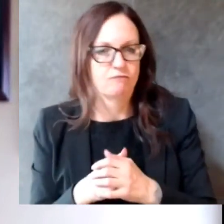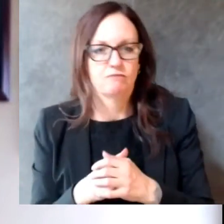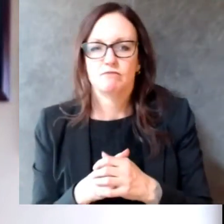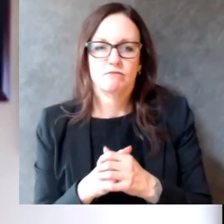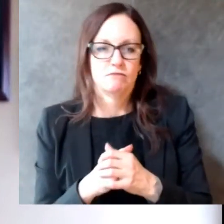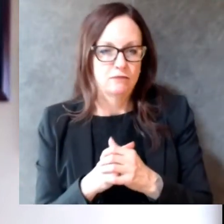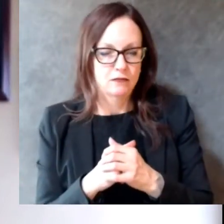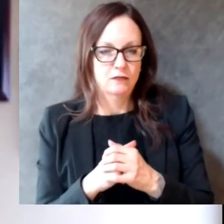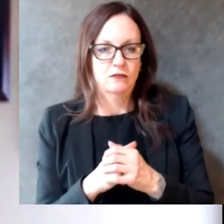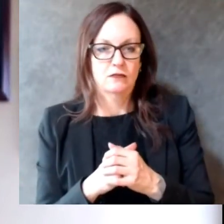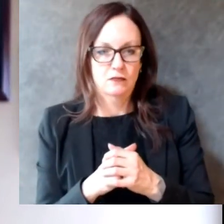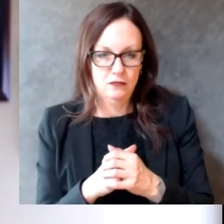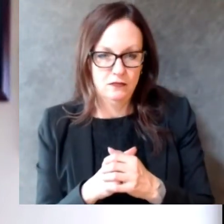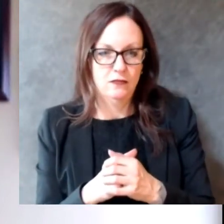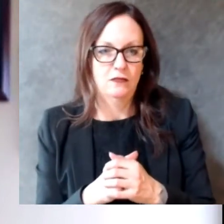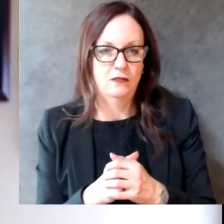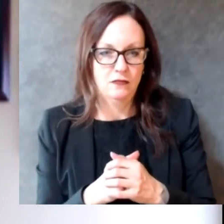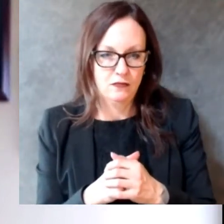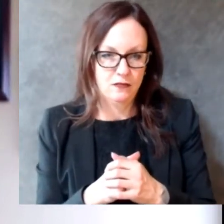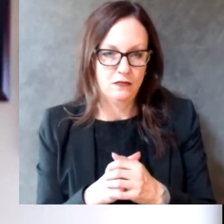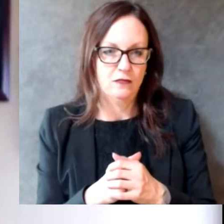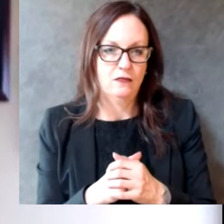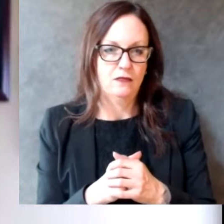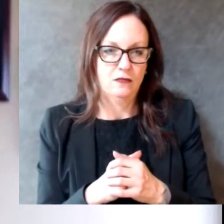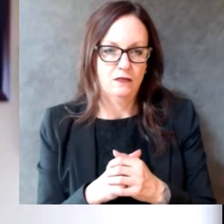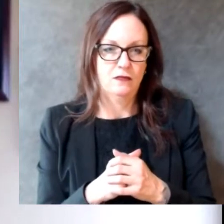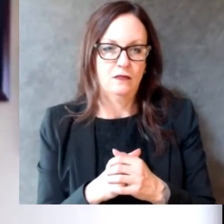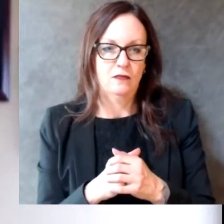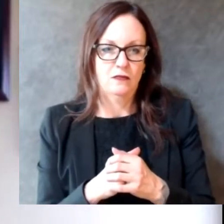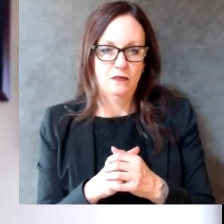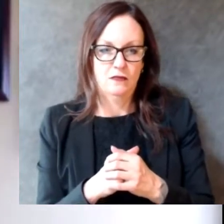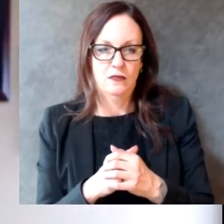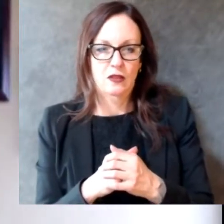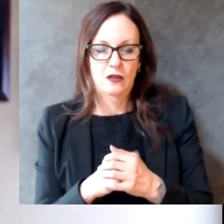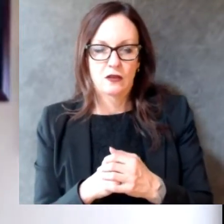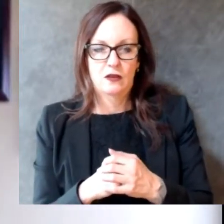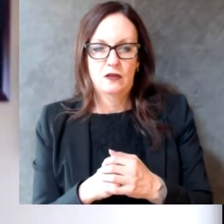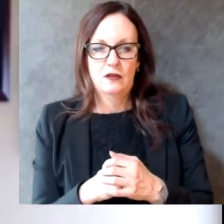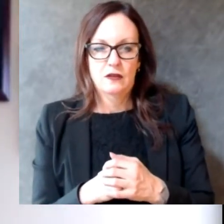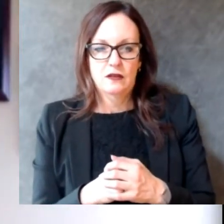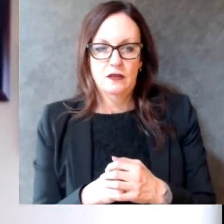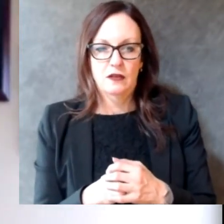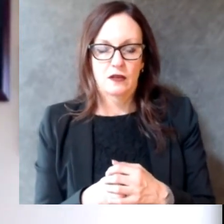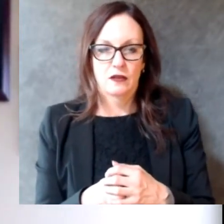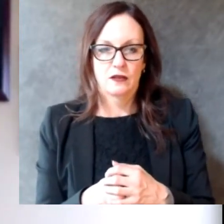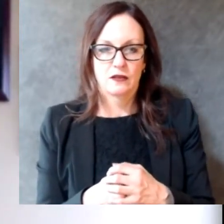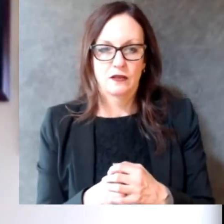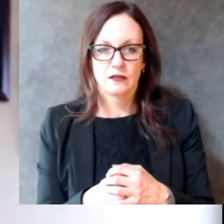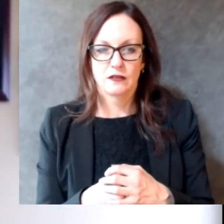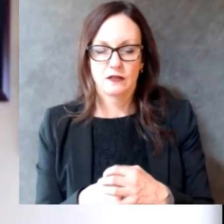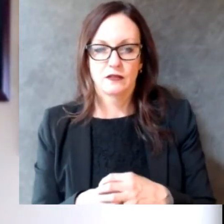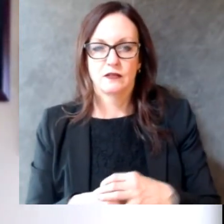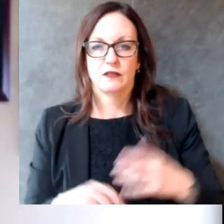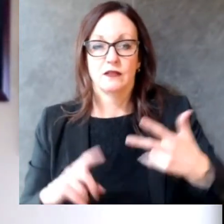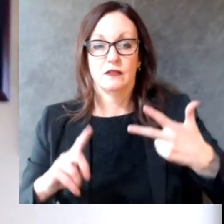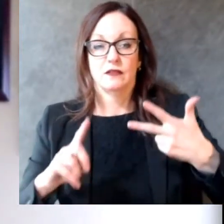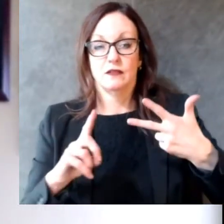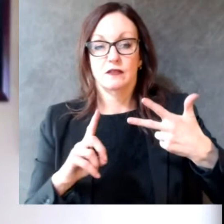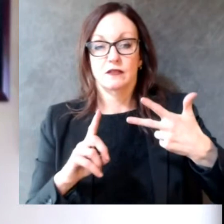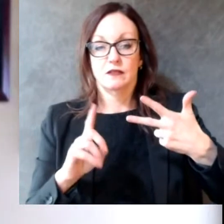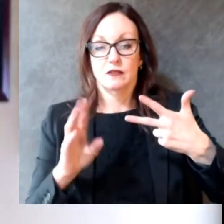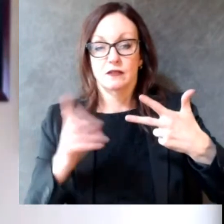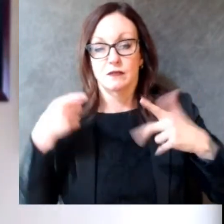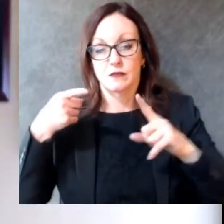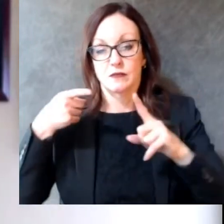a previously unrecognized risk, detect that, and then translate that to actual action, where we thoughtfully considered the way